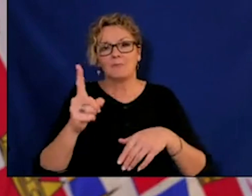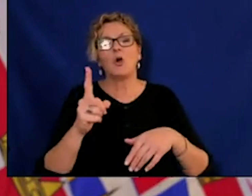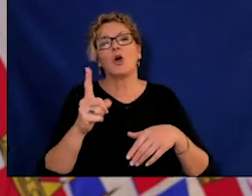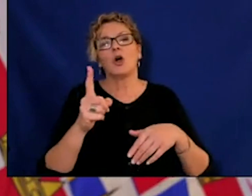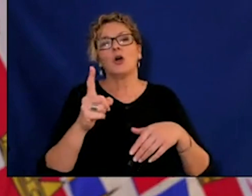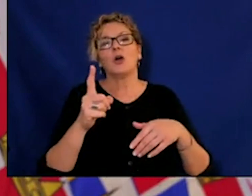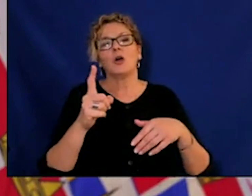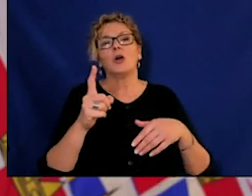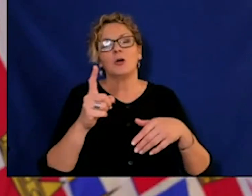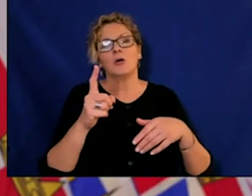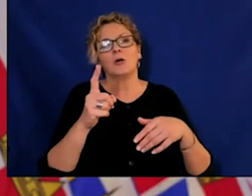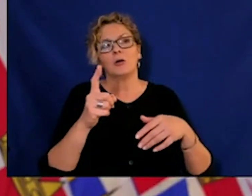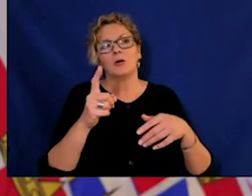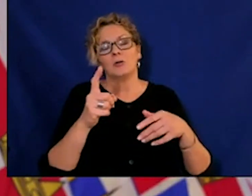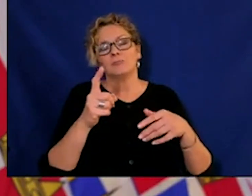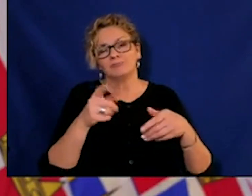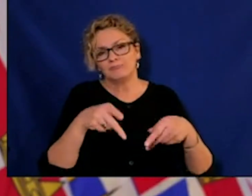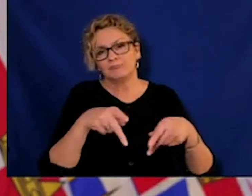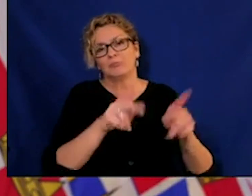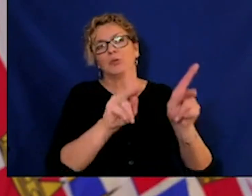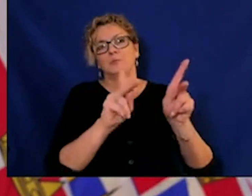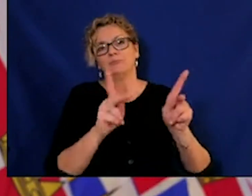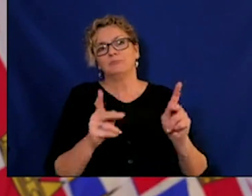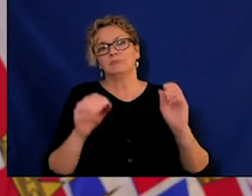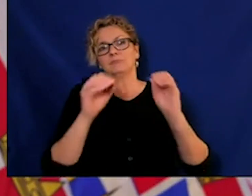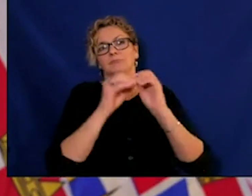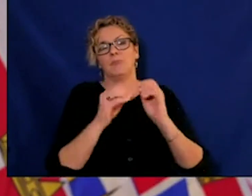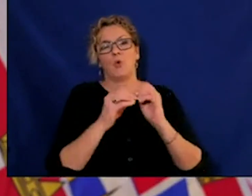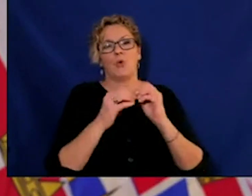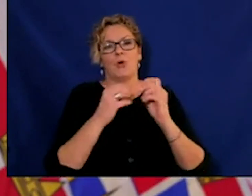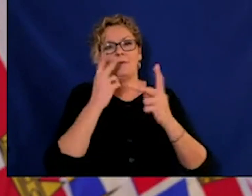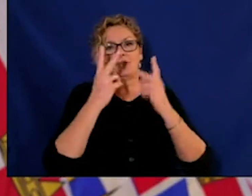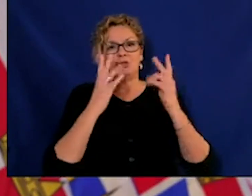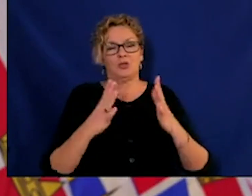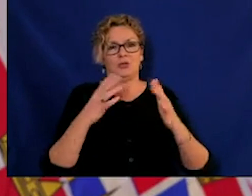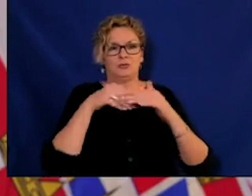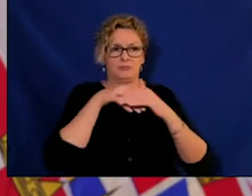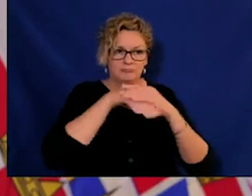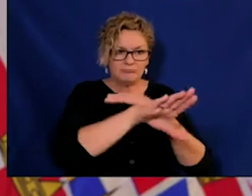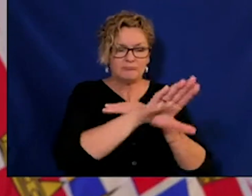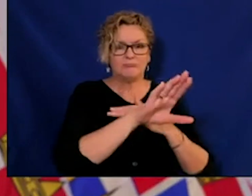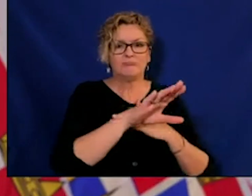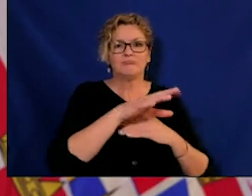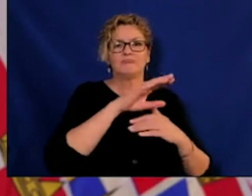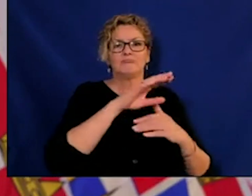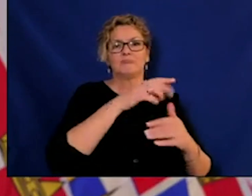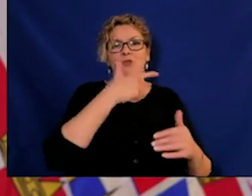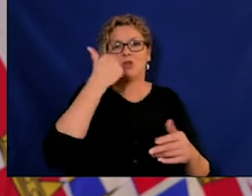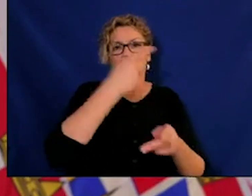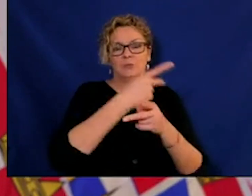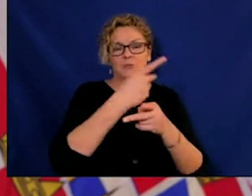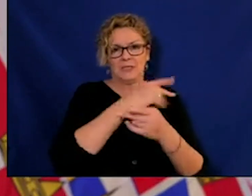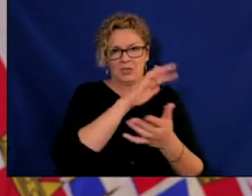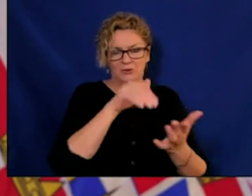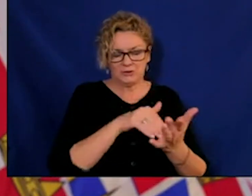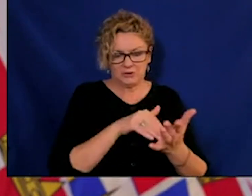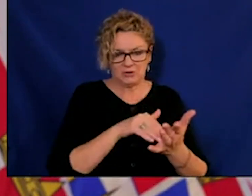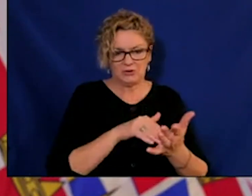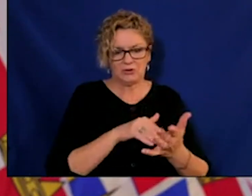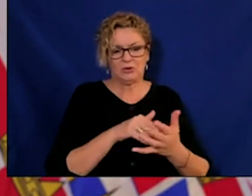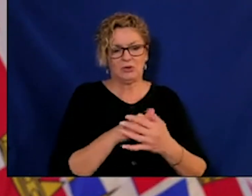the designated essential visitors, particularly making sure we have some consistency in essential visitors.